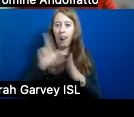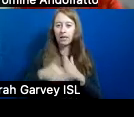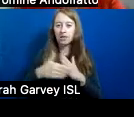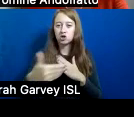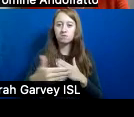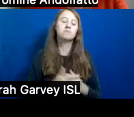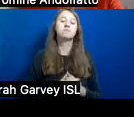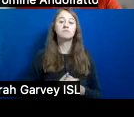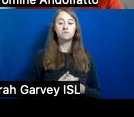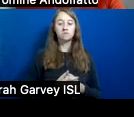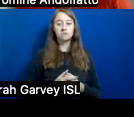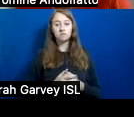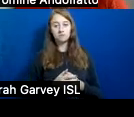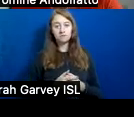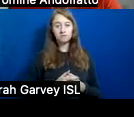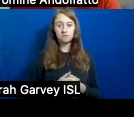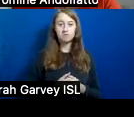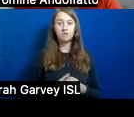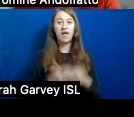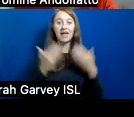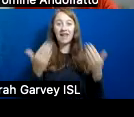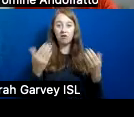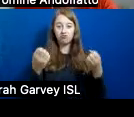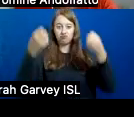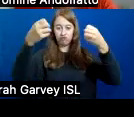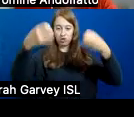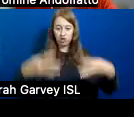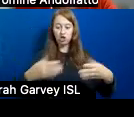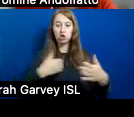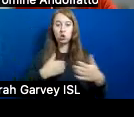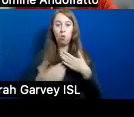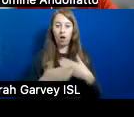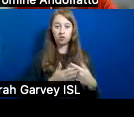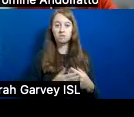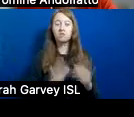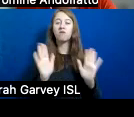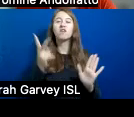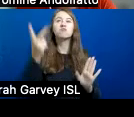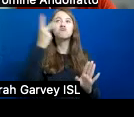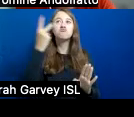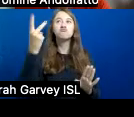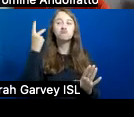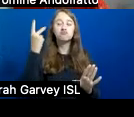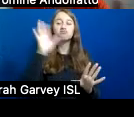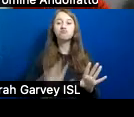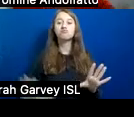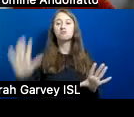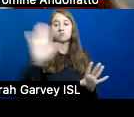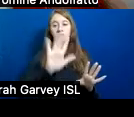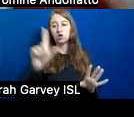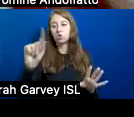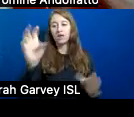So now looking into our results. So we looked into 20 European countries, and you have the list